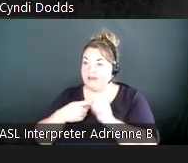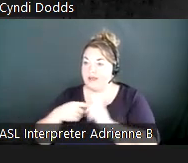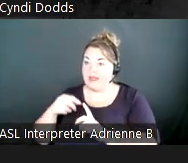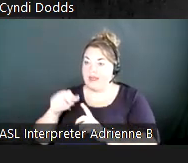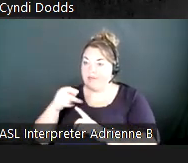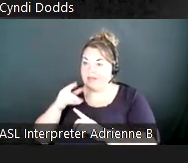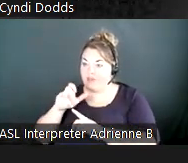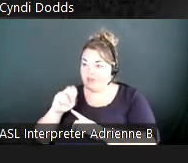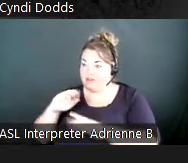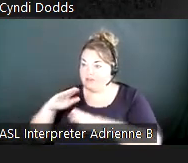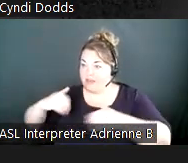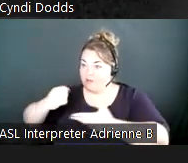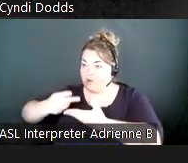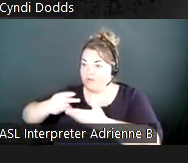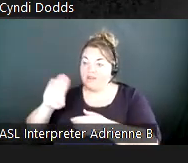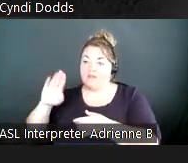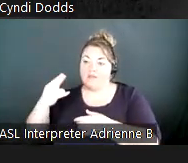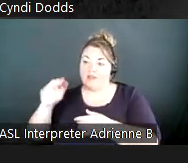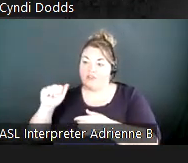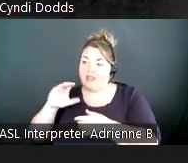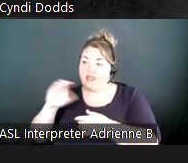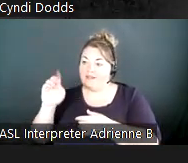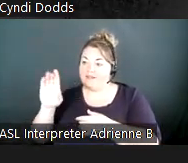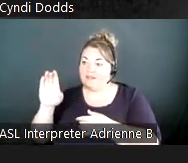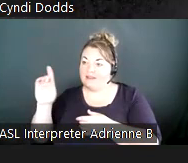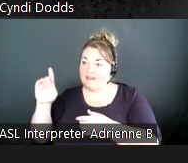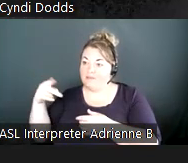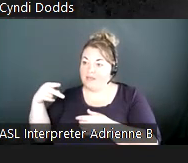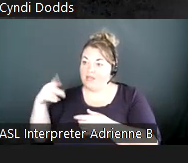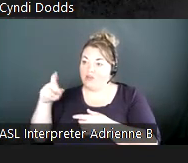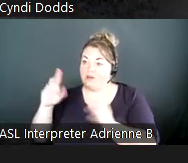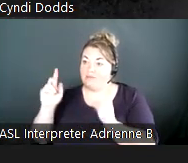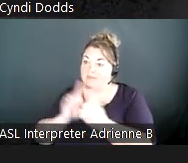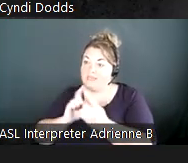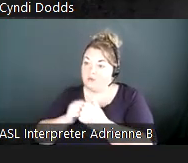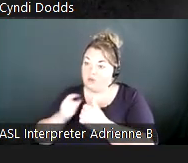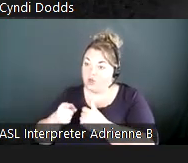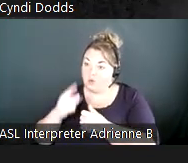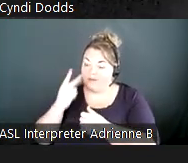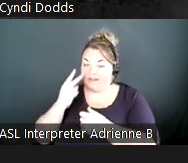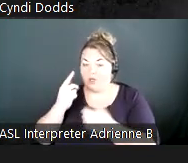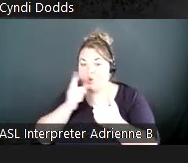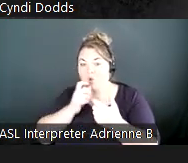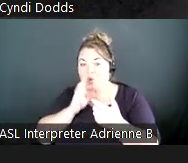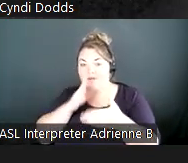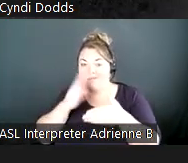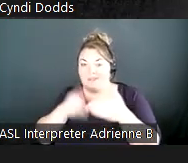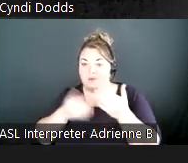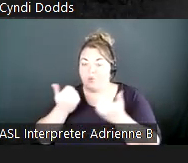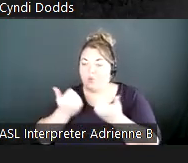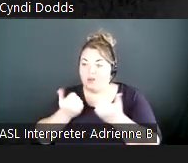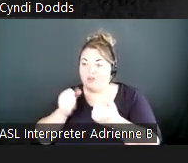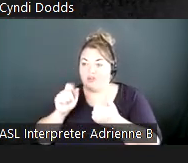and CDPHE should meet with you and talk about who will complete what steps. So we'll try to make